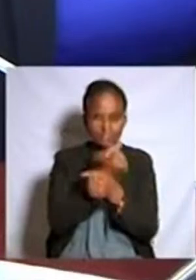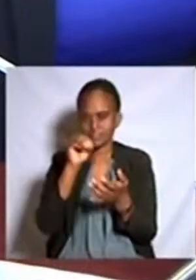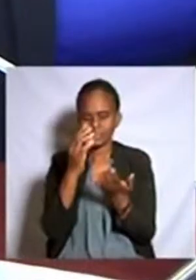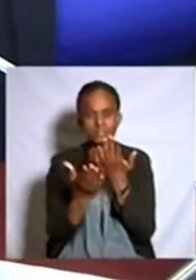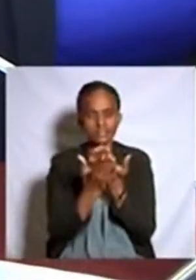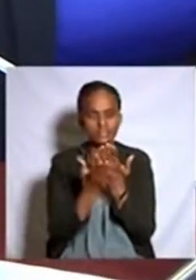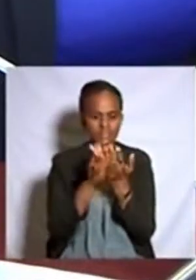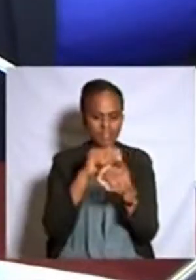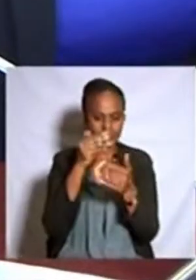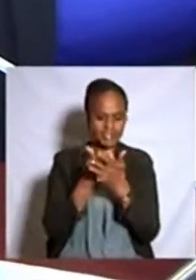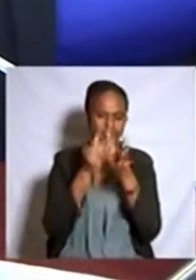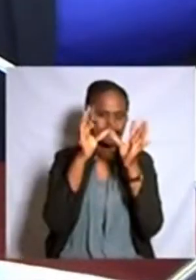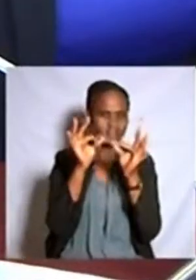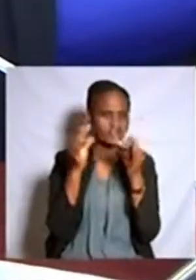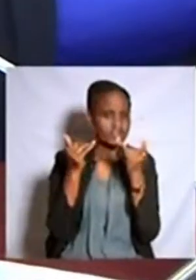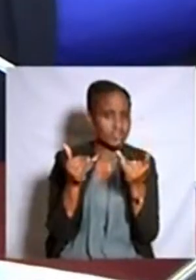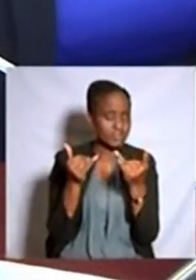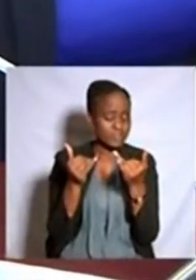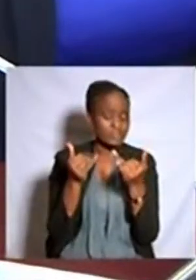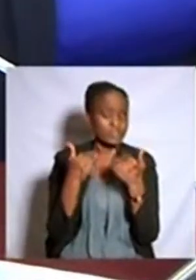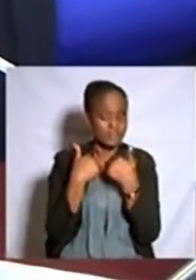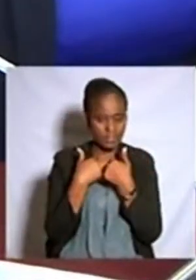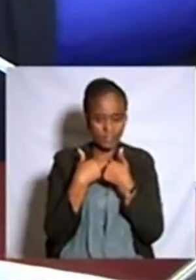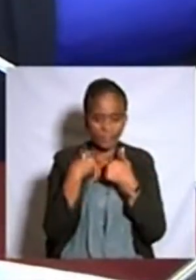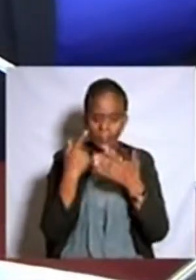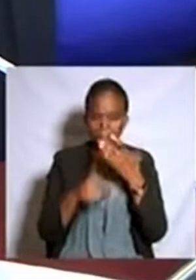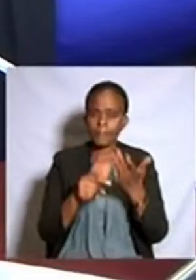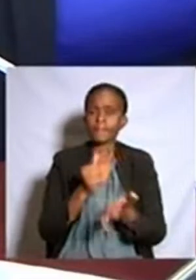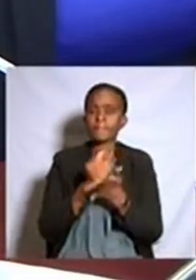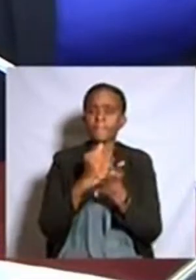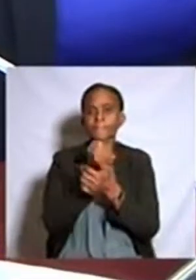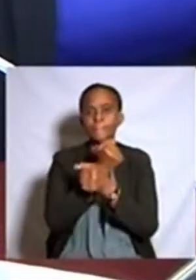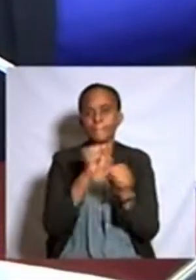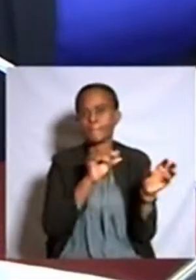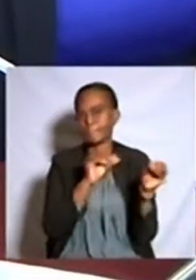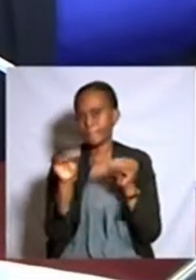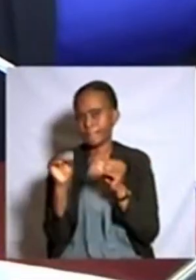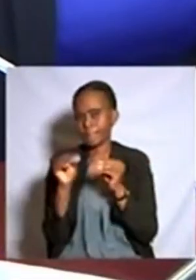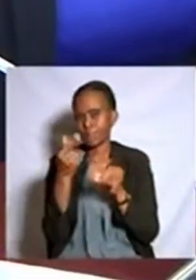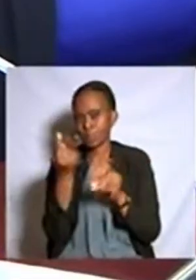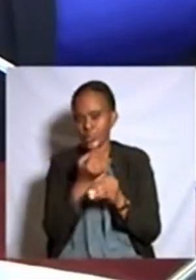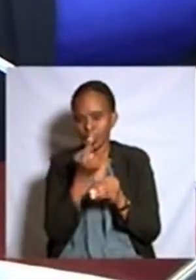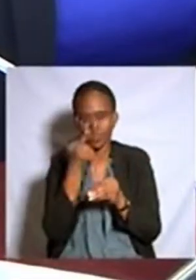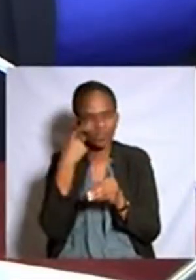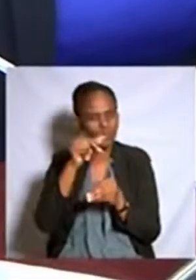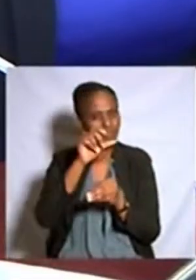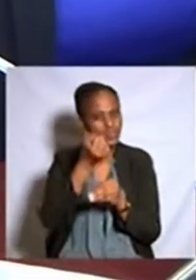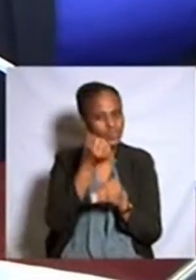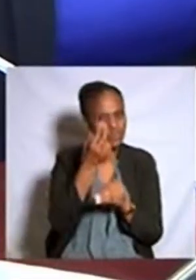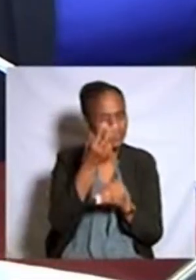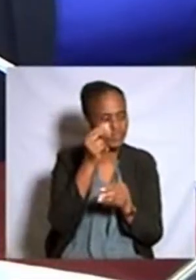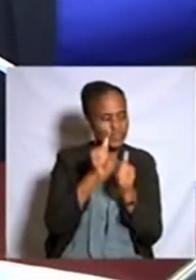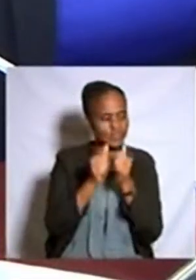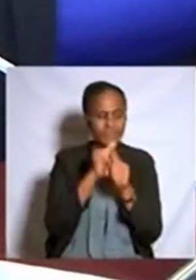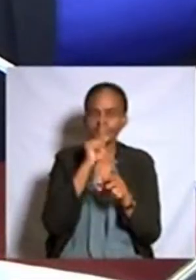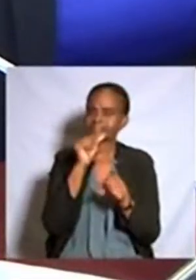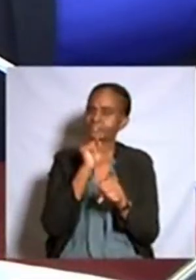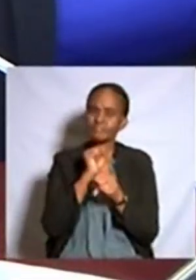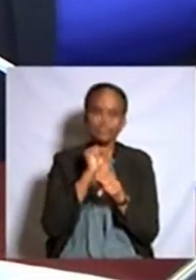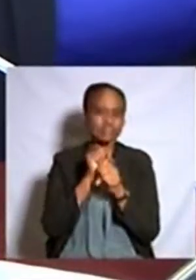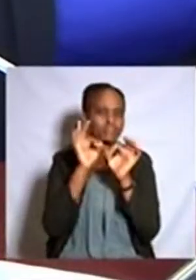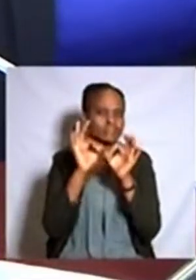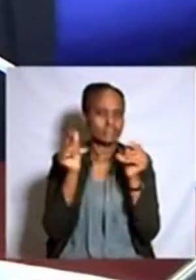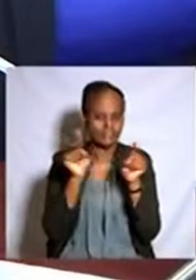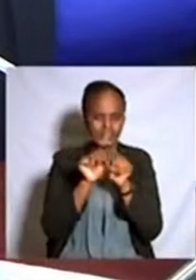the affected accounts have since been remediated, except for 12 which were non-performing, and they are